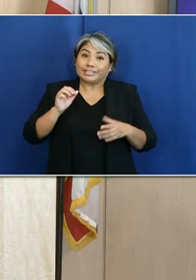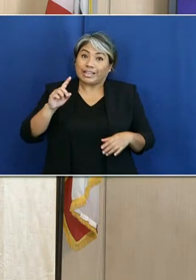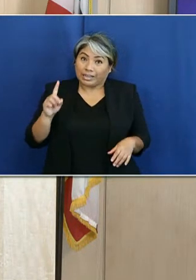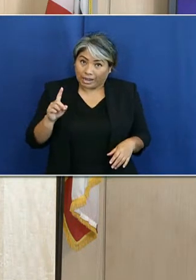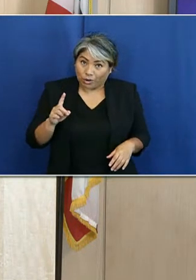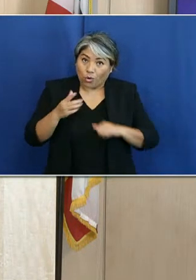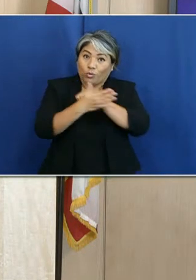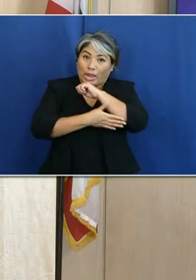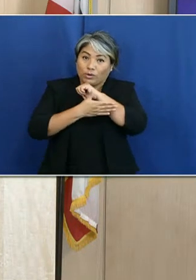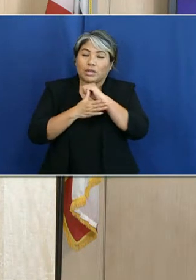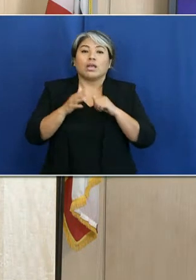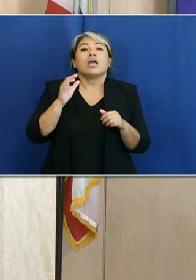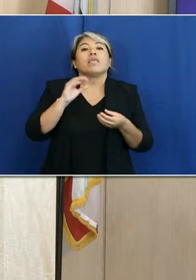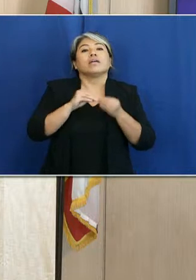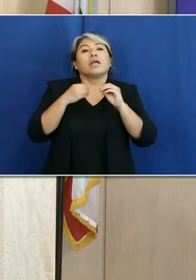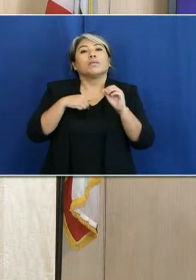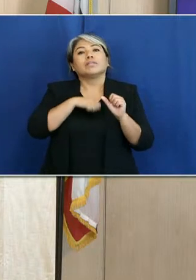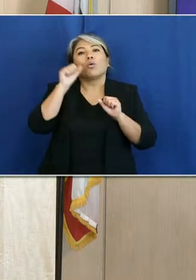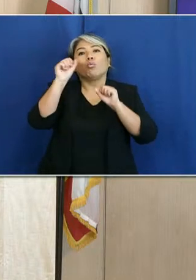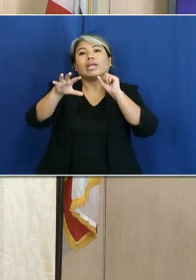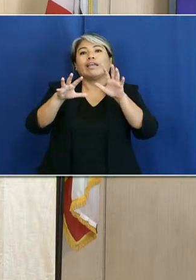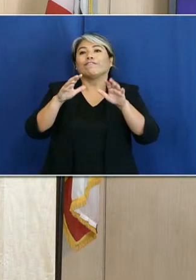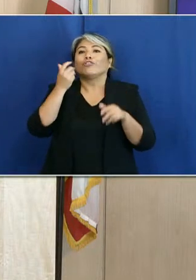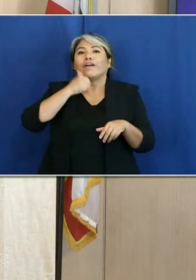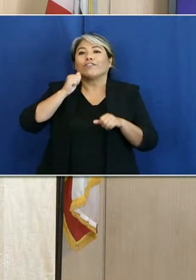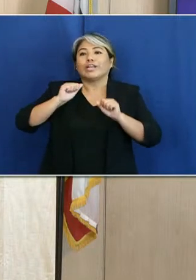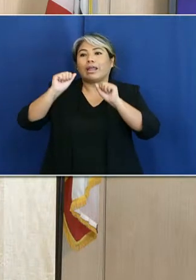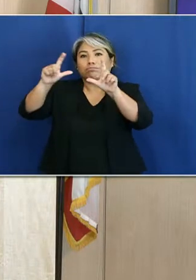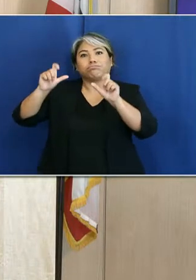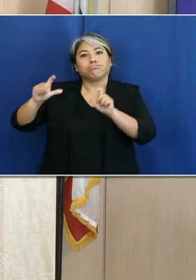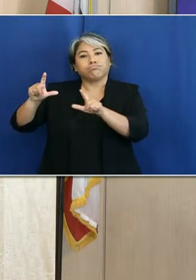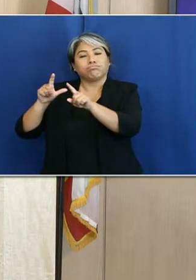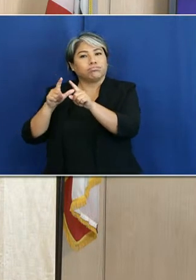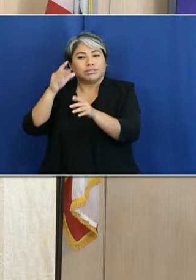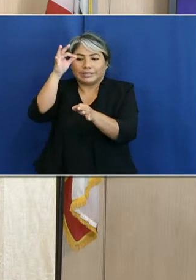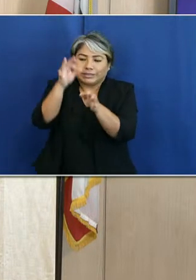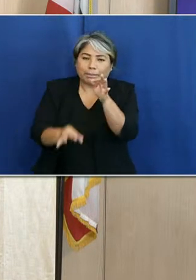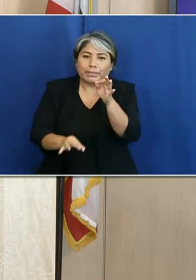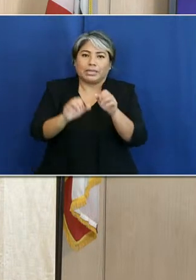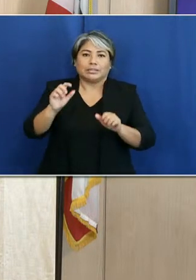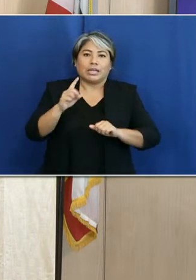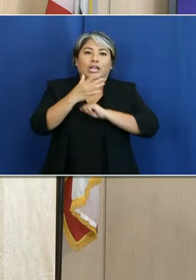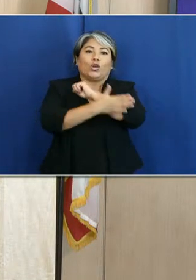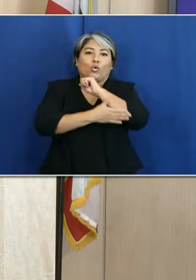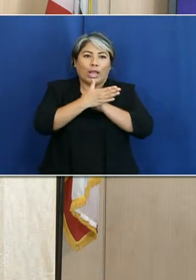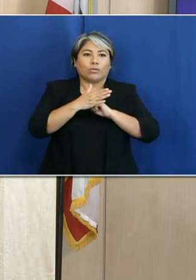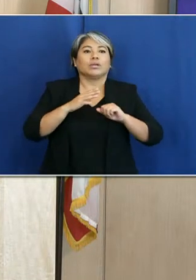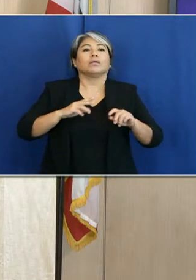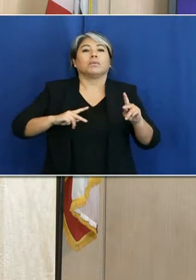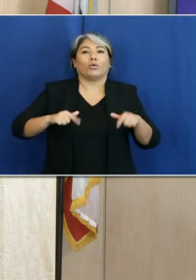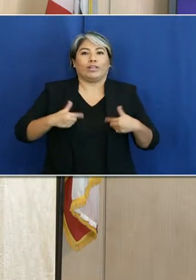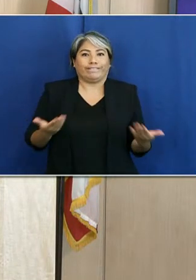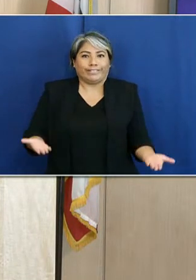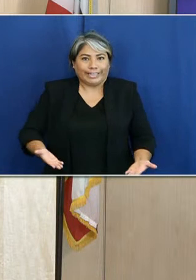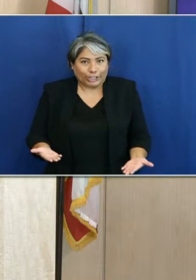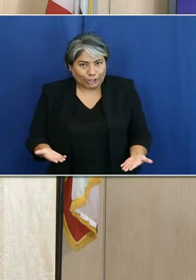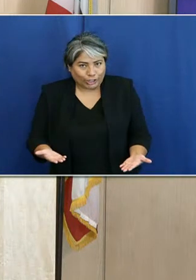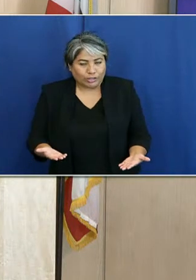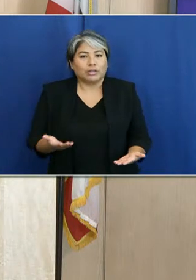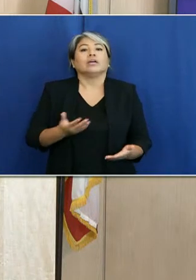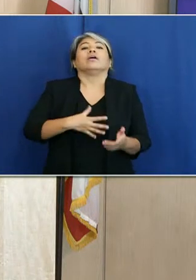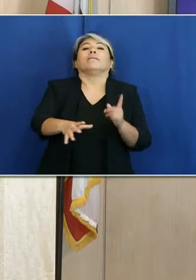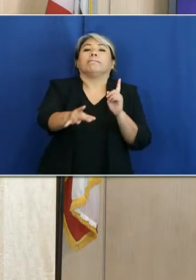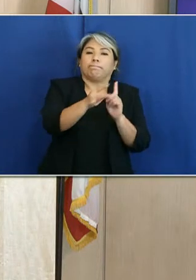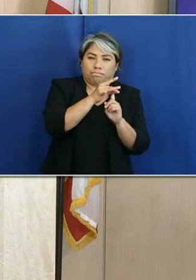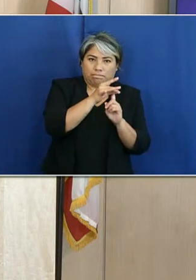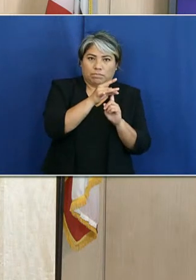numbers that we give you every day are simply San Diego County residents that have tested positive